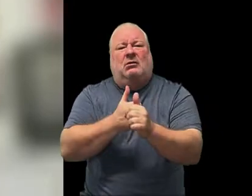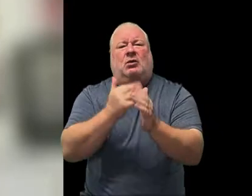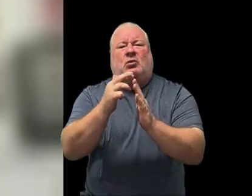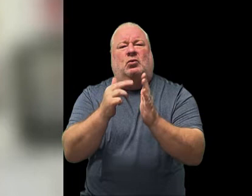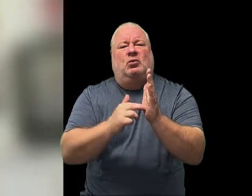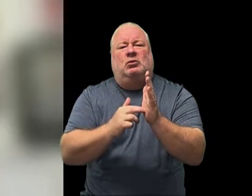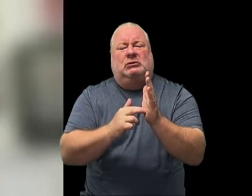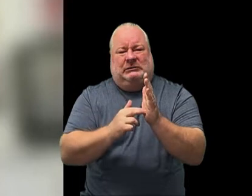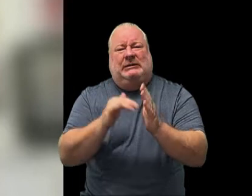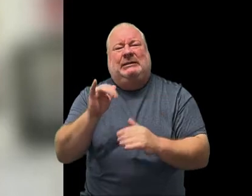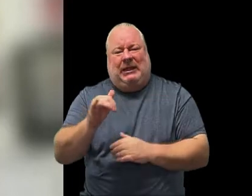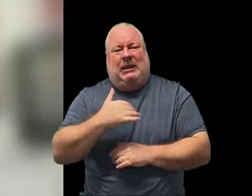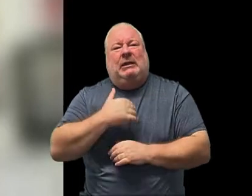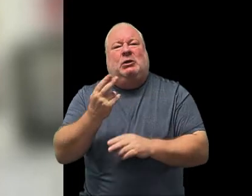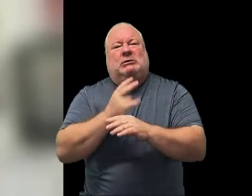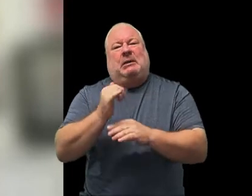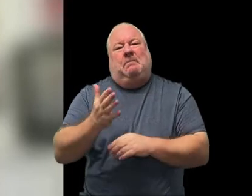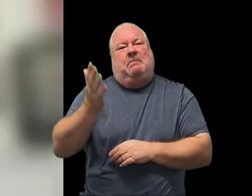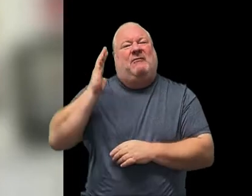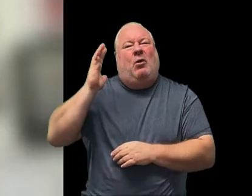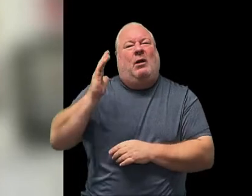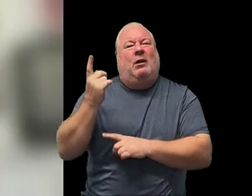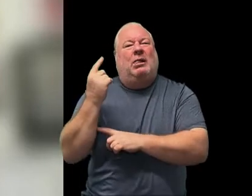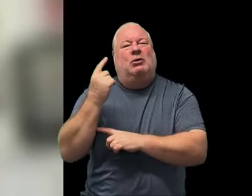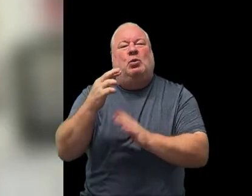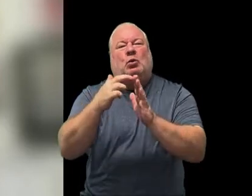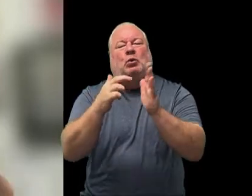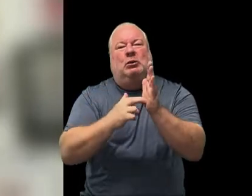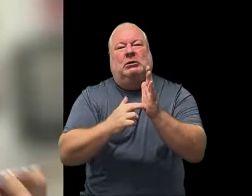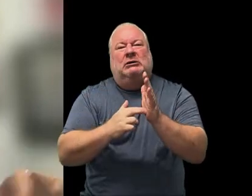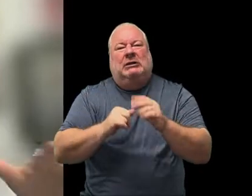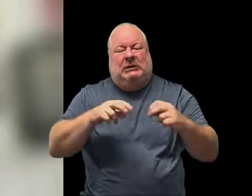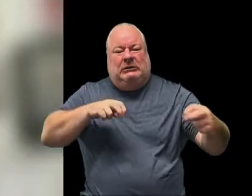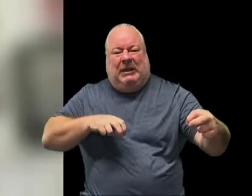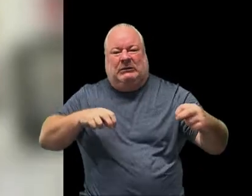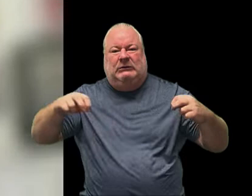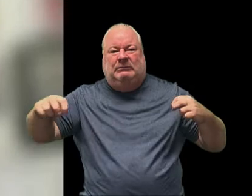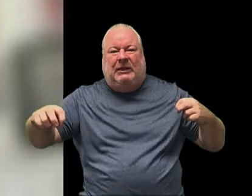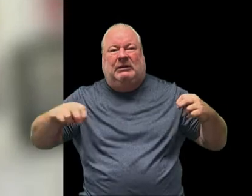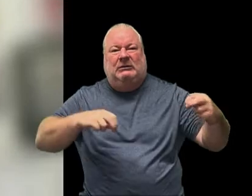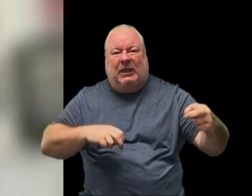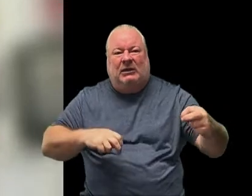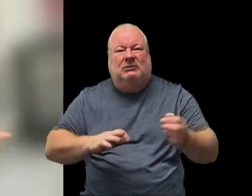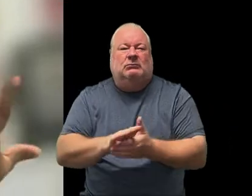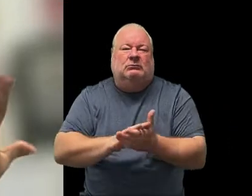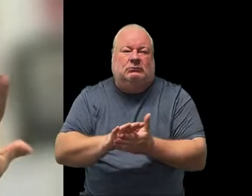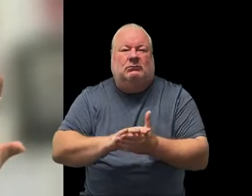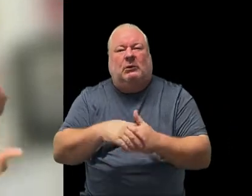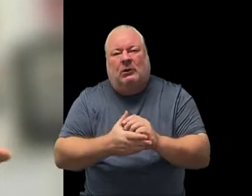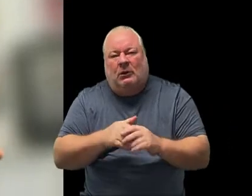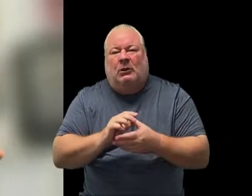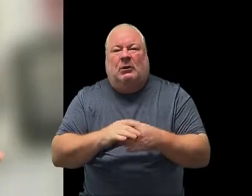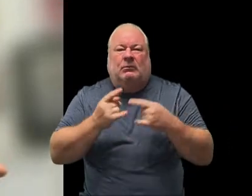need to go back to some of the things that we did to give you space. So in case someone